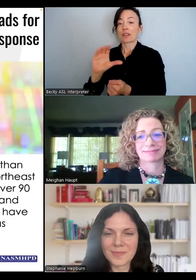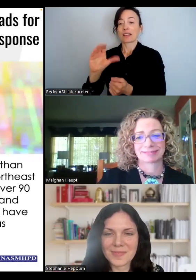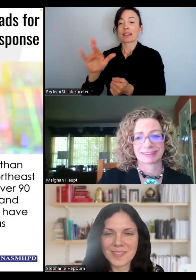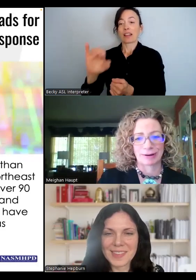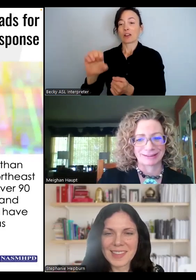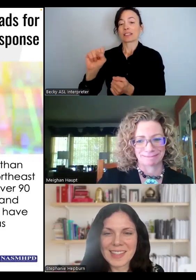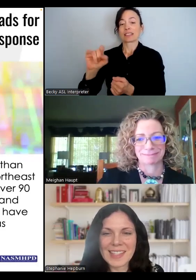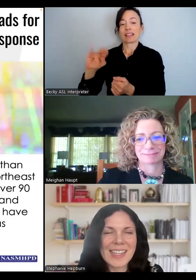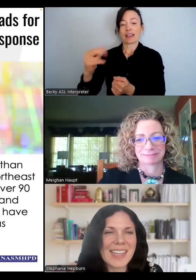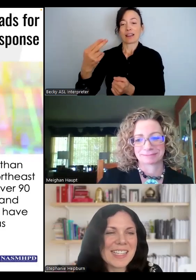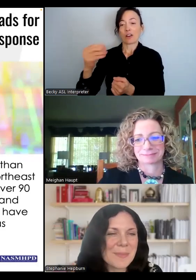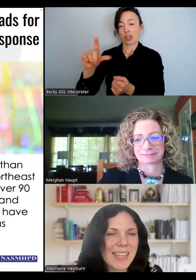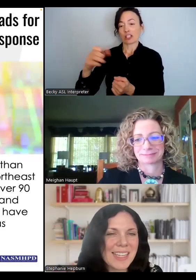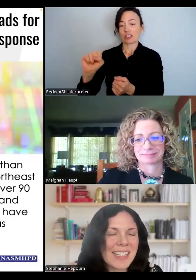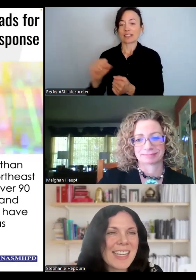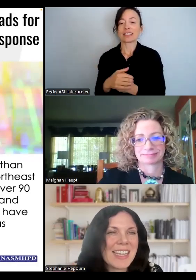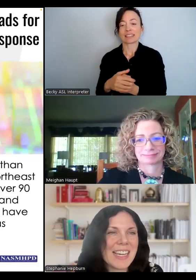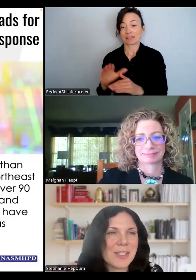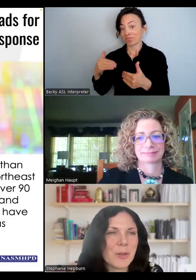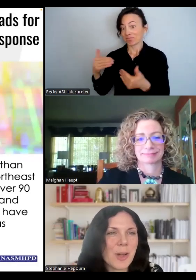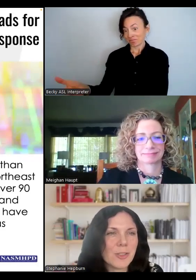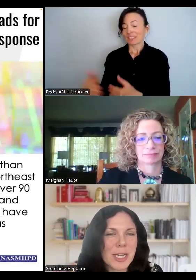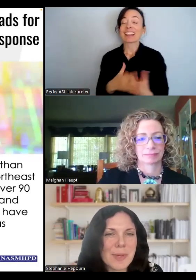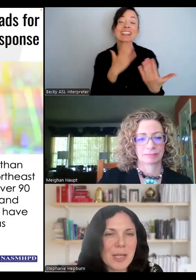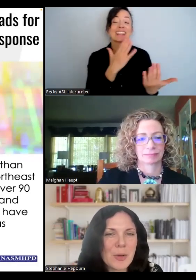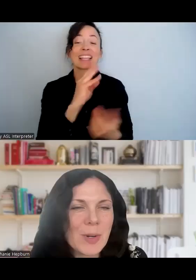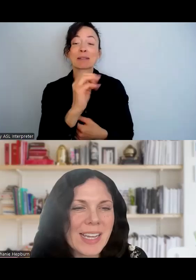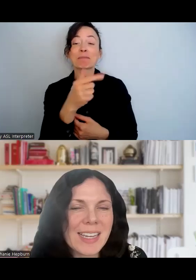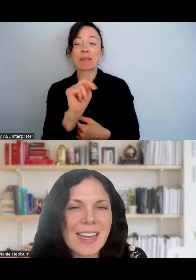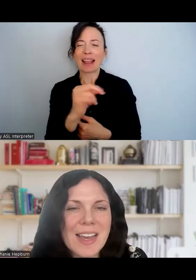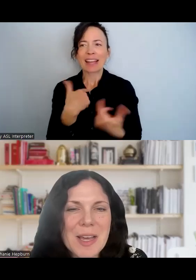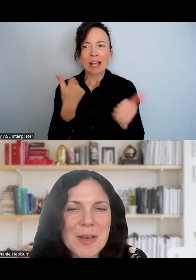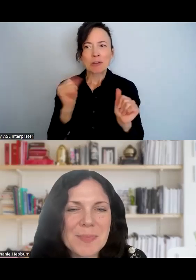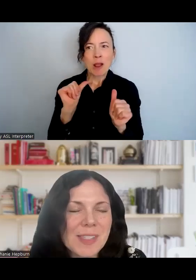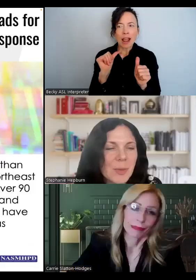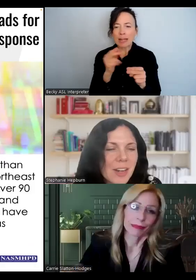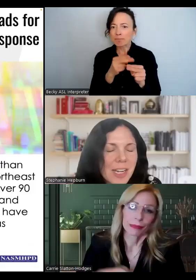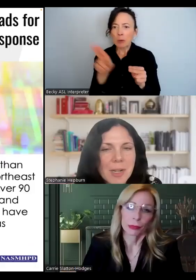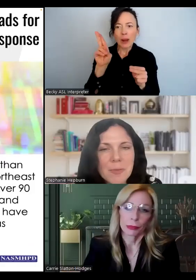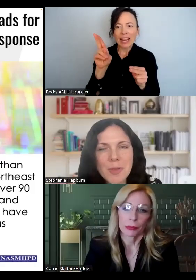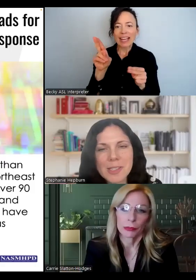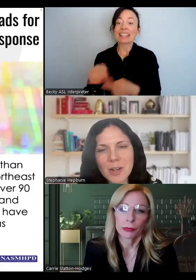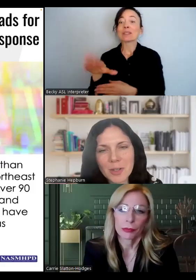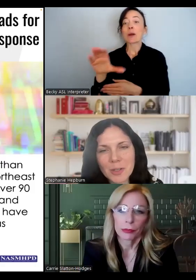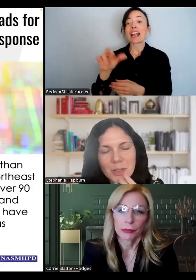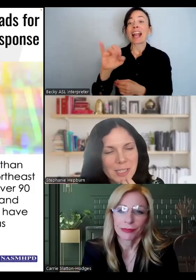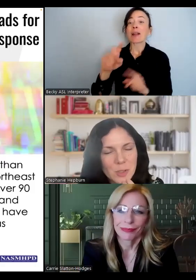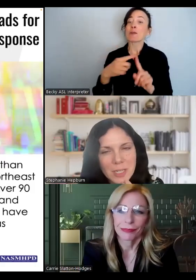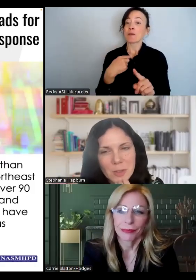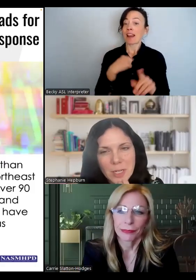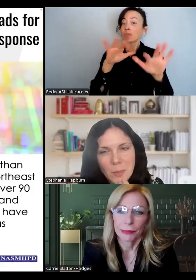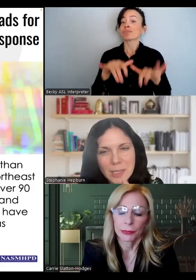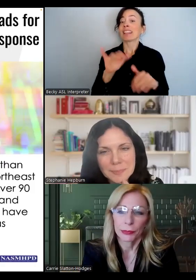Slatton-Hodges. Go ahead. Thanks, Megan. Yeah, so I'll try to be quick. So Carrie, when I wrote this article